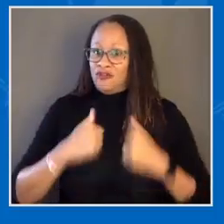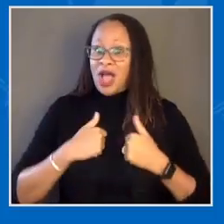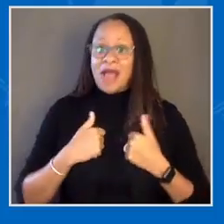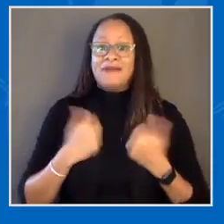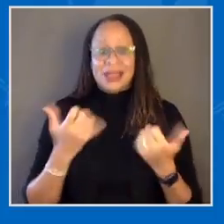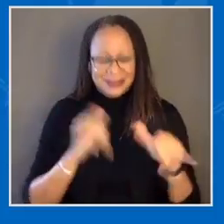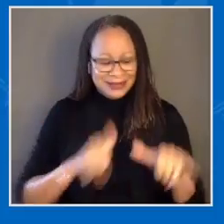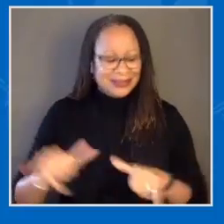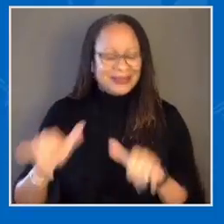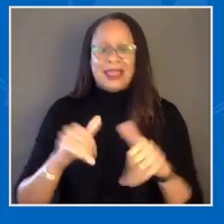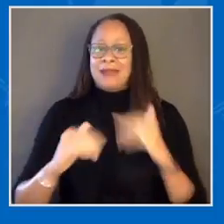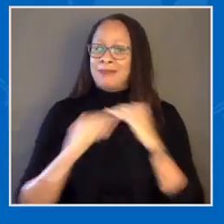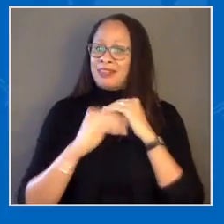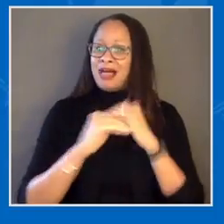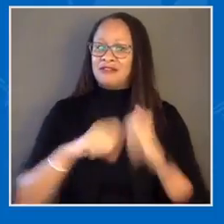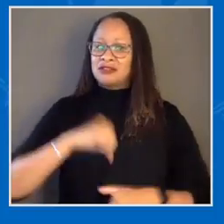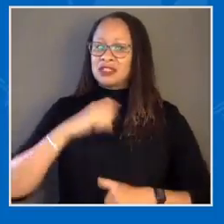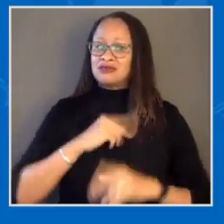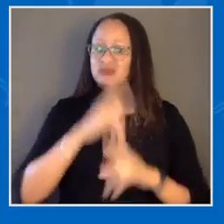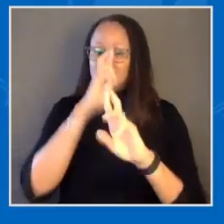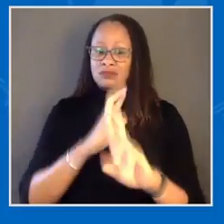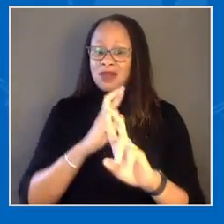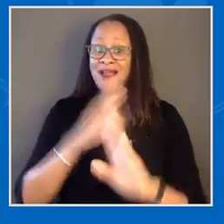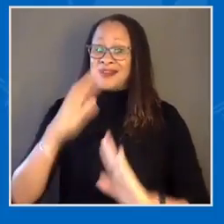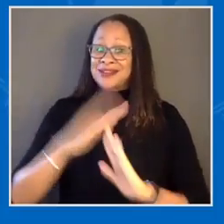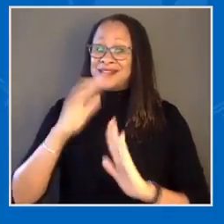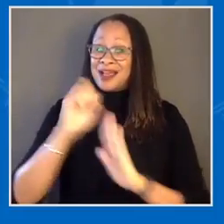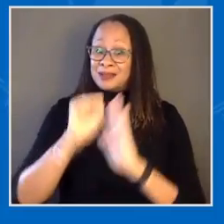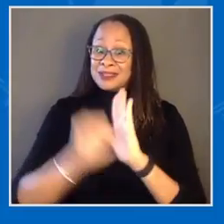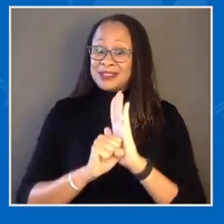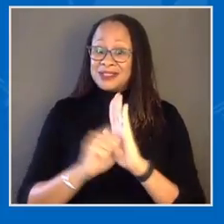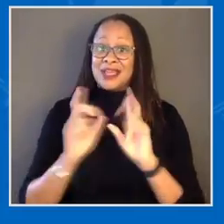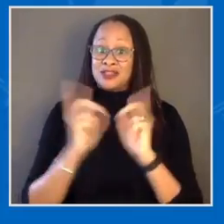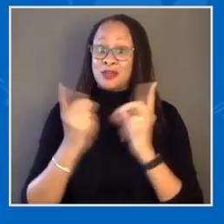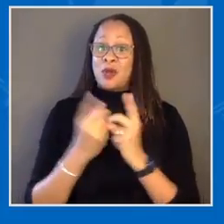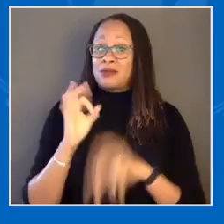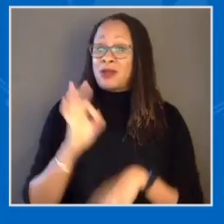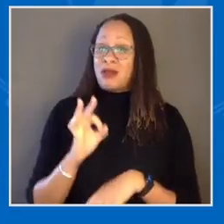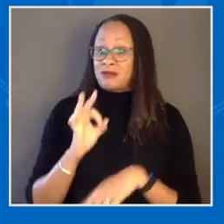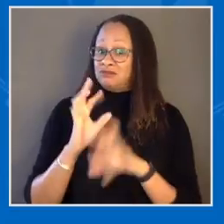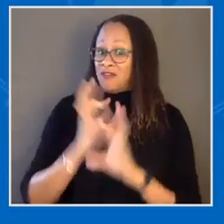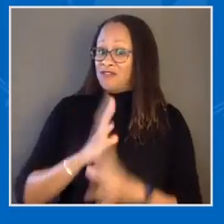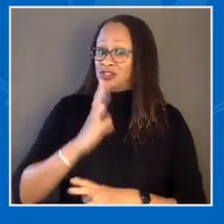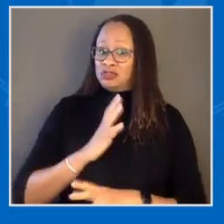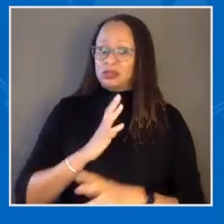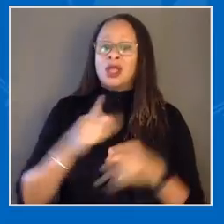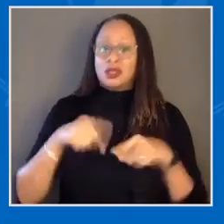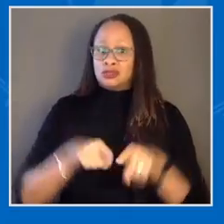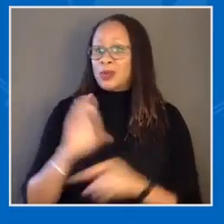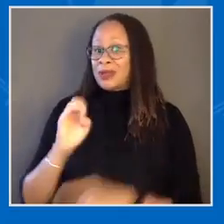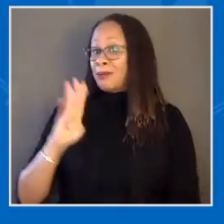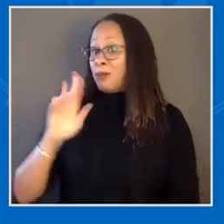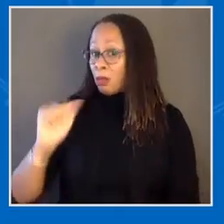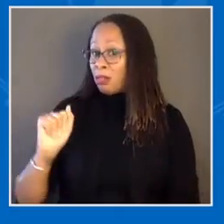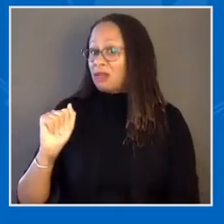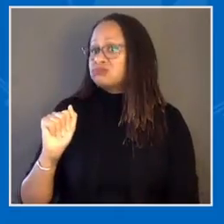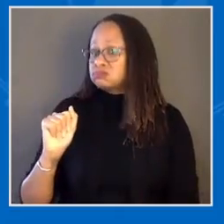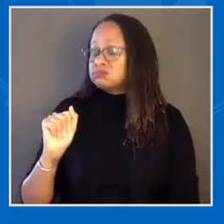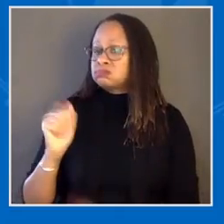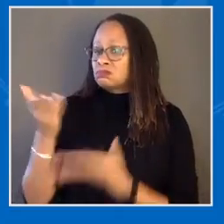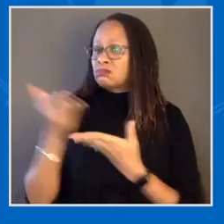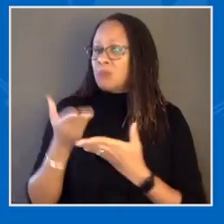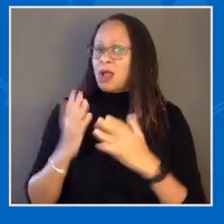respect. She was our top State Department official in charge of African policy during the Ebola crisis. She received